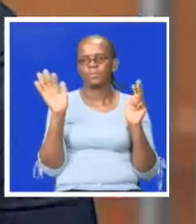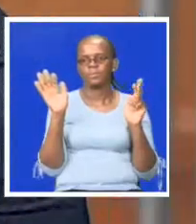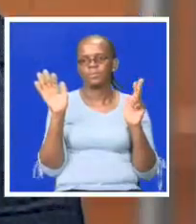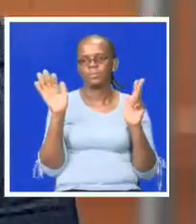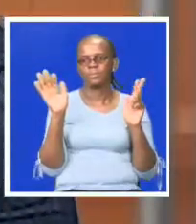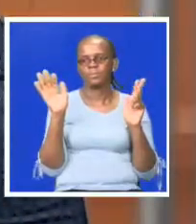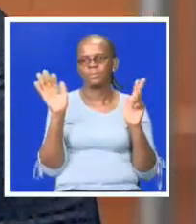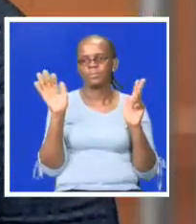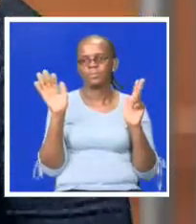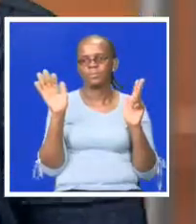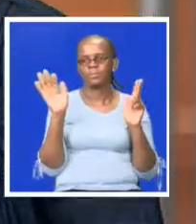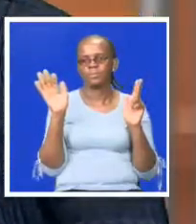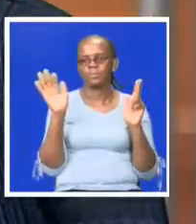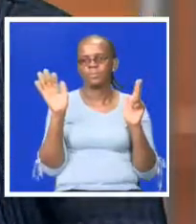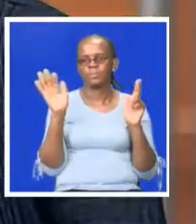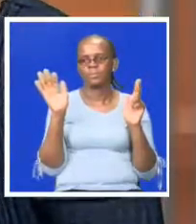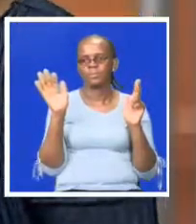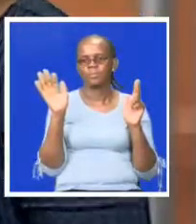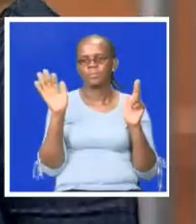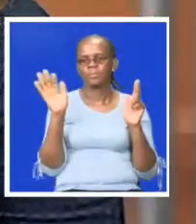8,